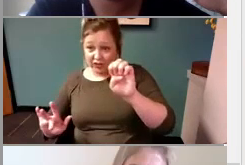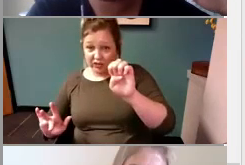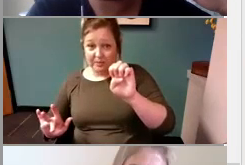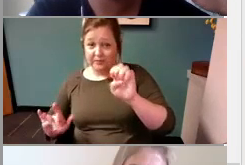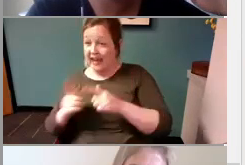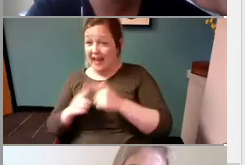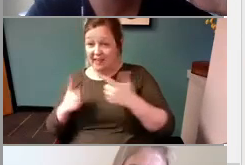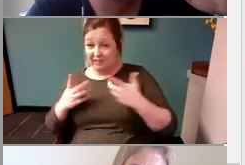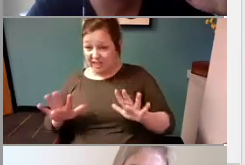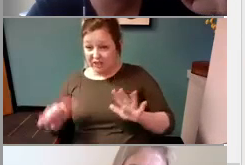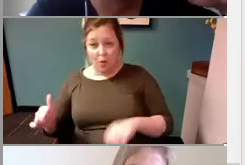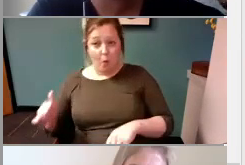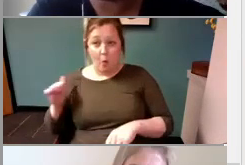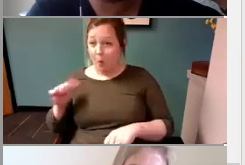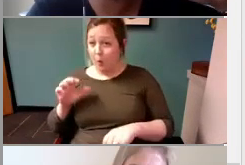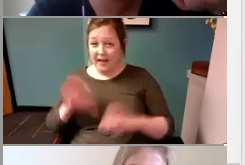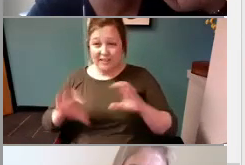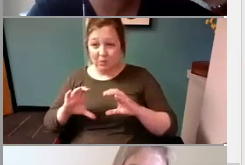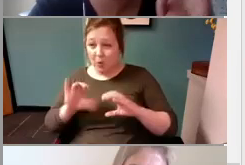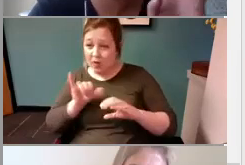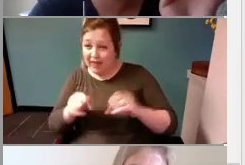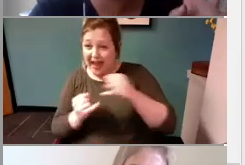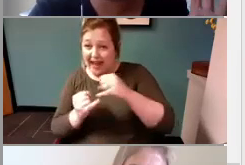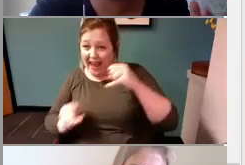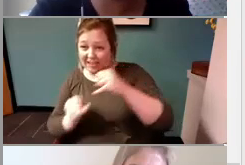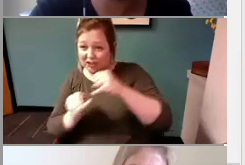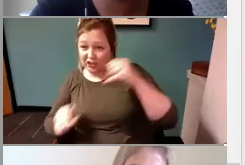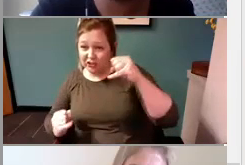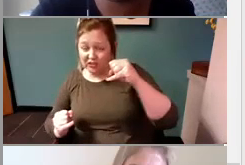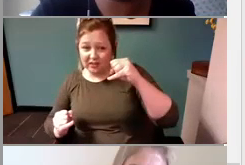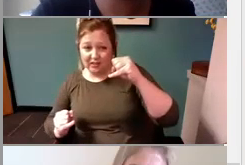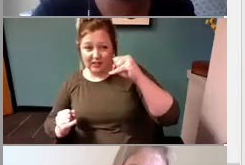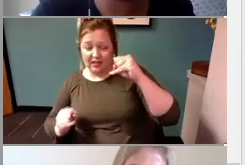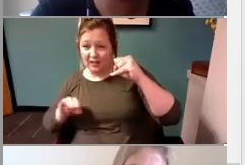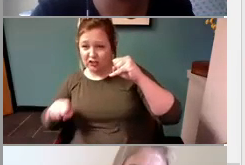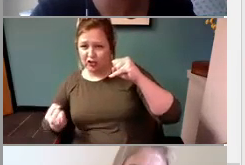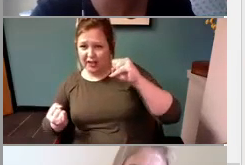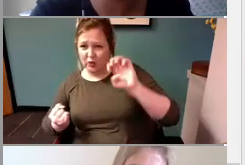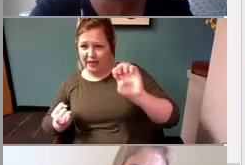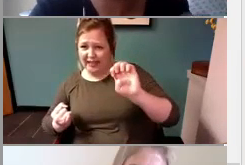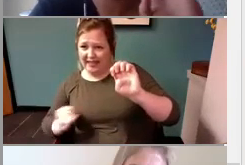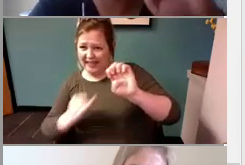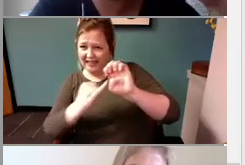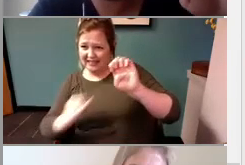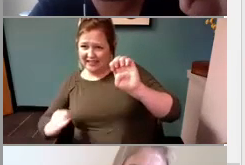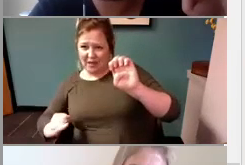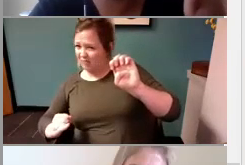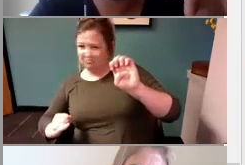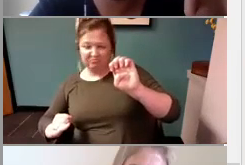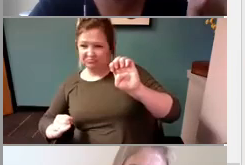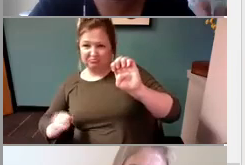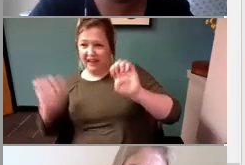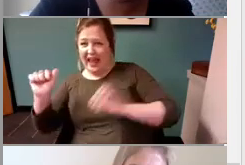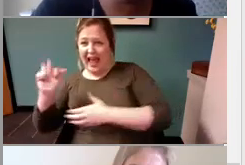anymore, right? So this is an edge that your DFS algorithm overlooks because both E and J have been